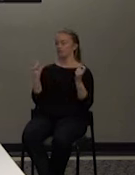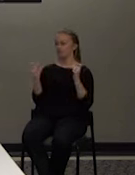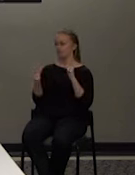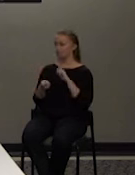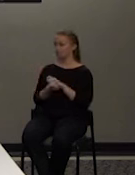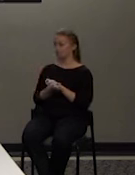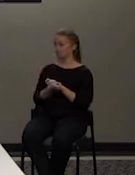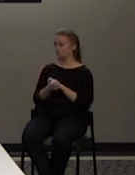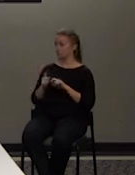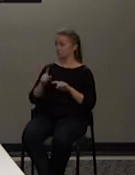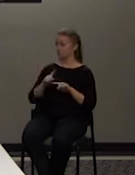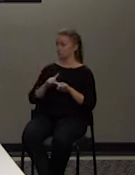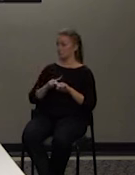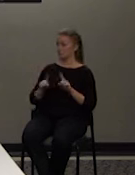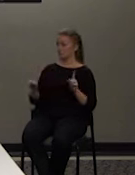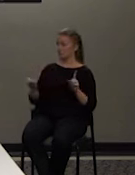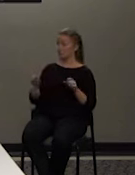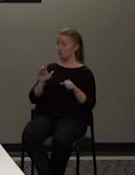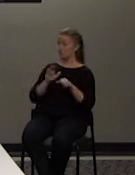But is it enough change to